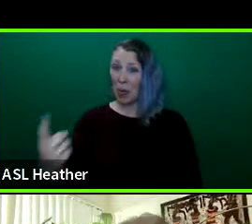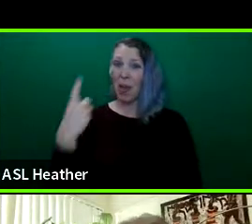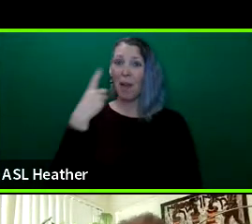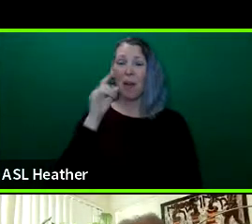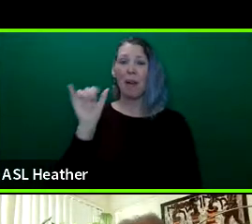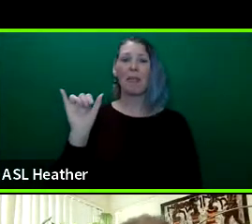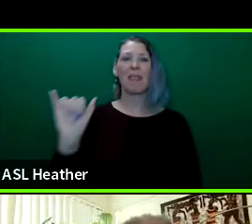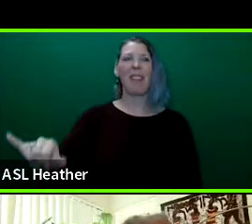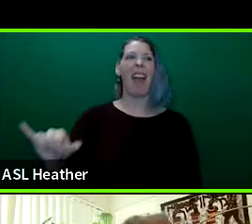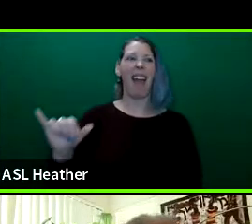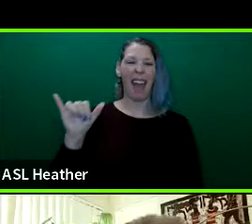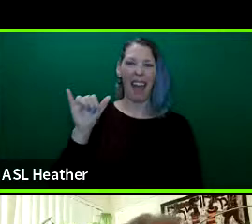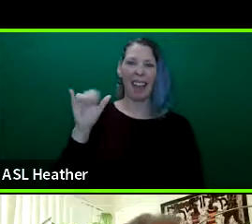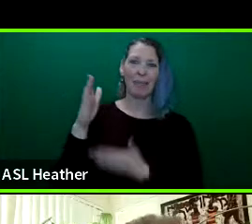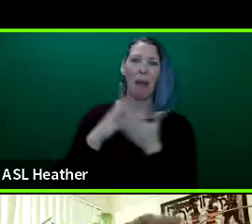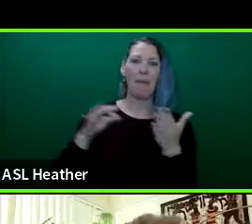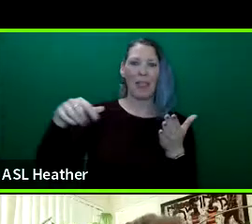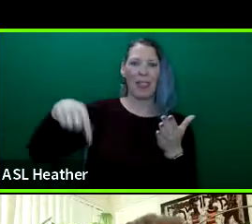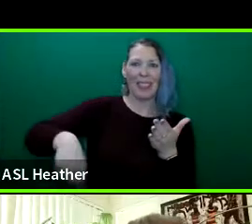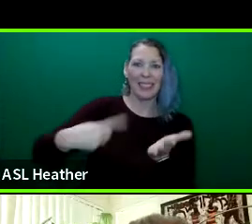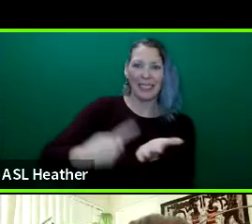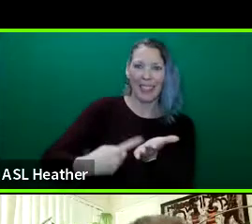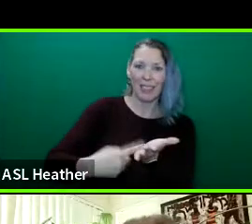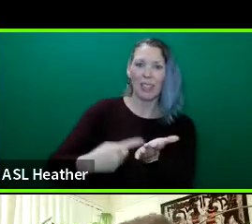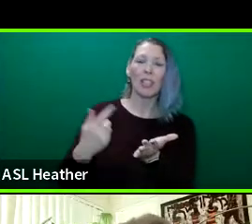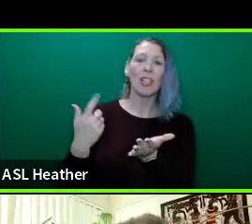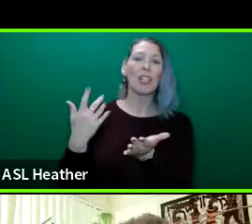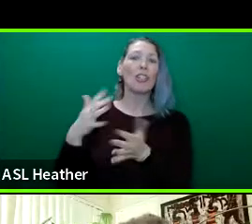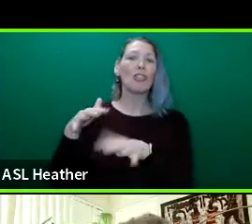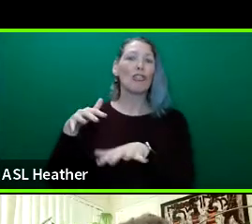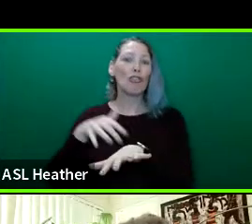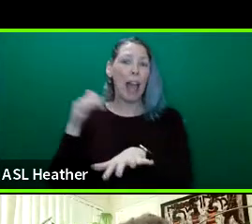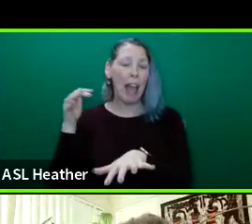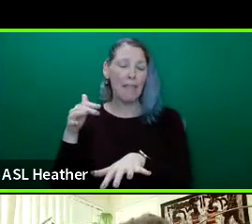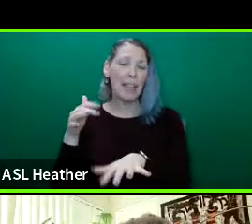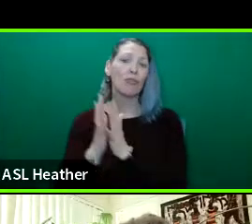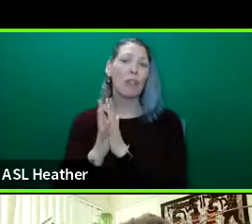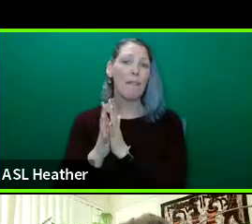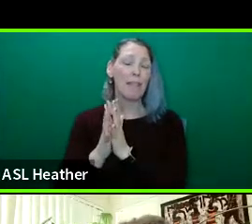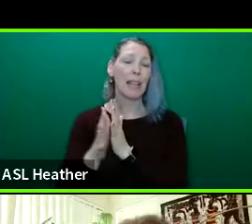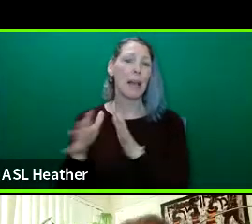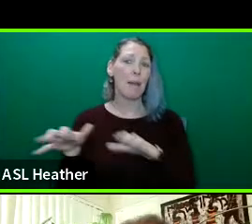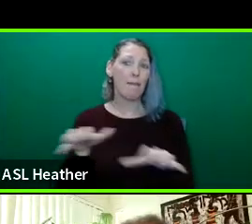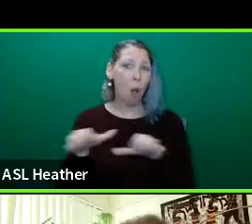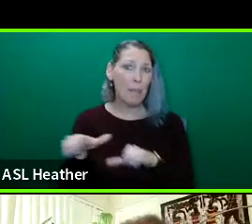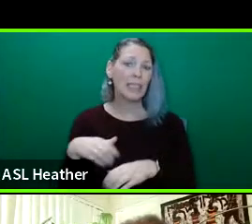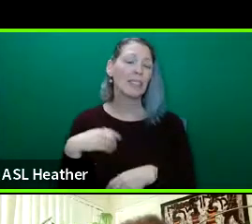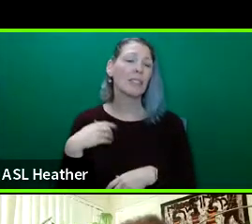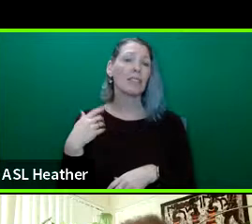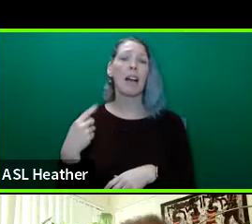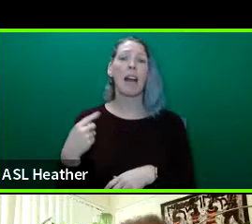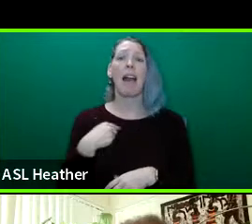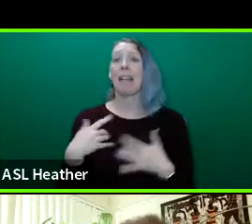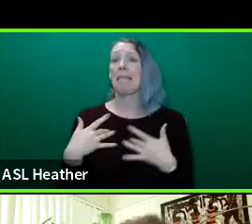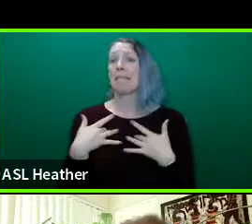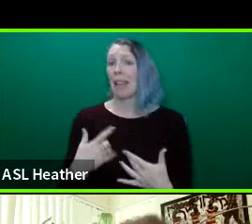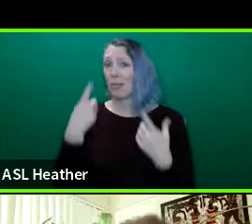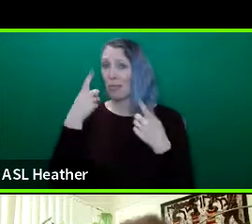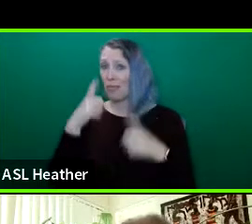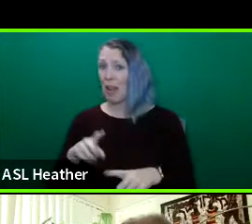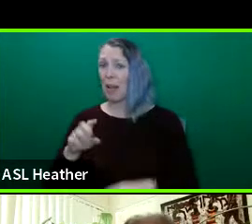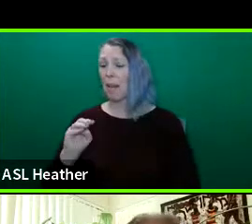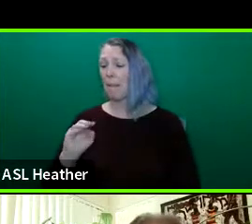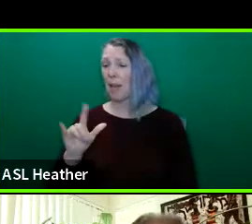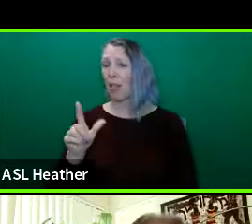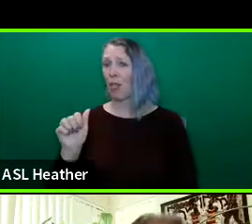of element of this discussion, which is traffic performance and the associated components. I tend to agree with what Secretary